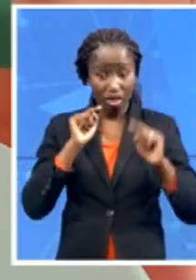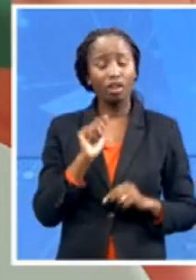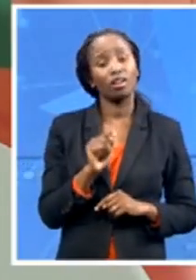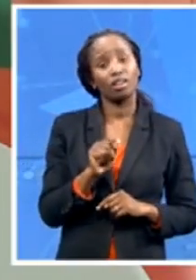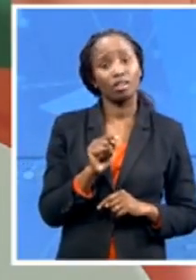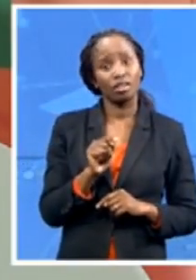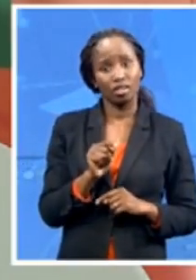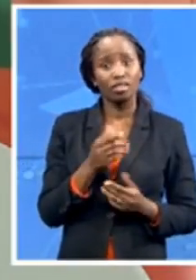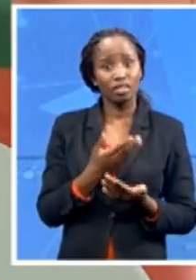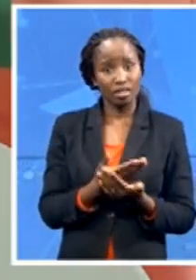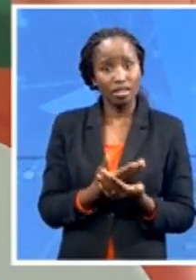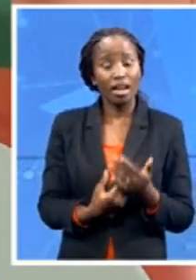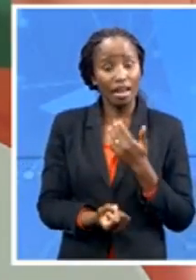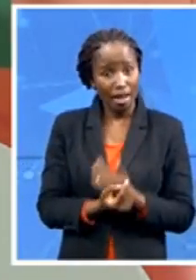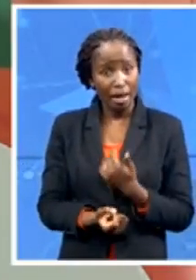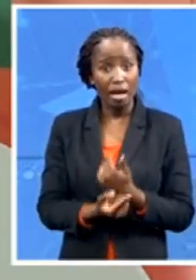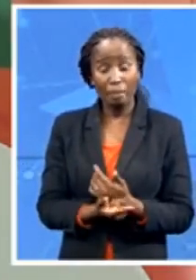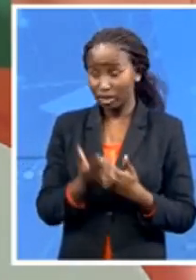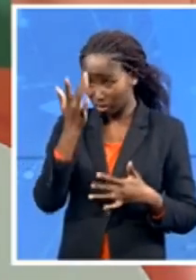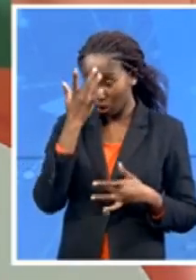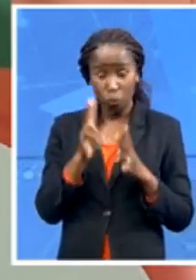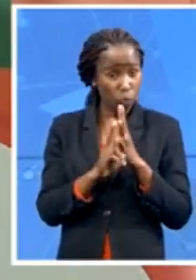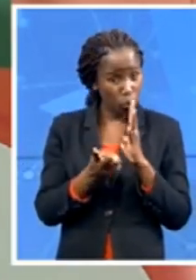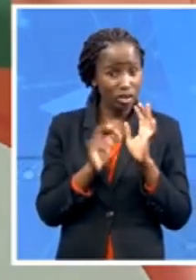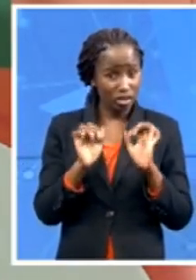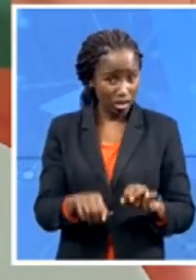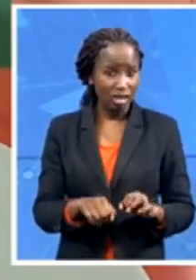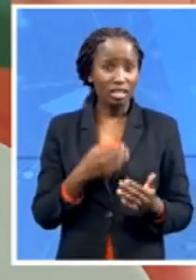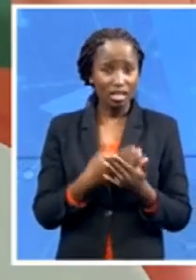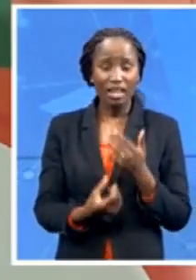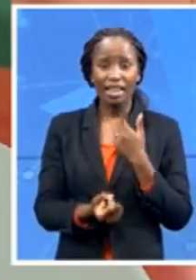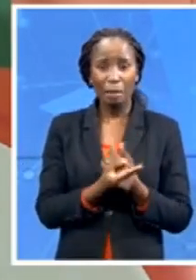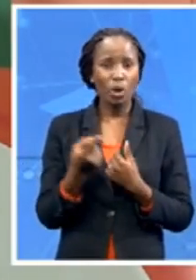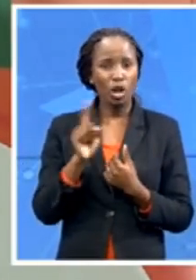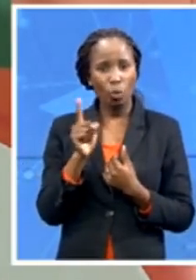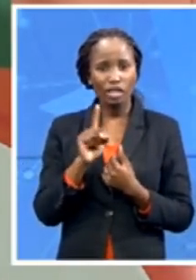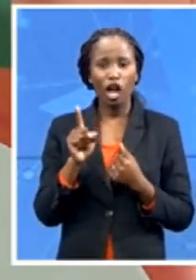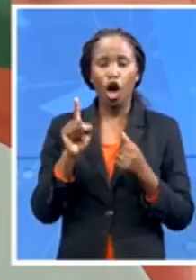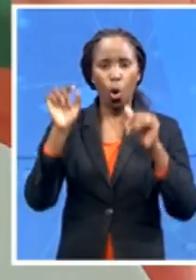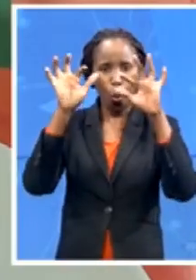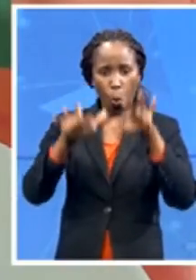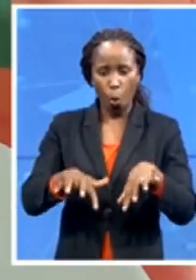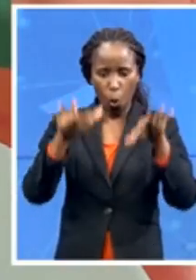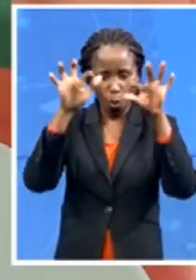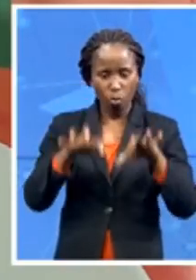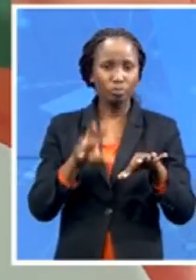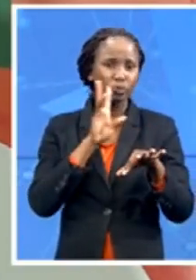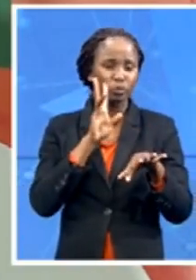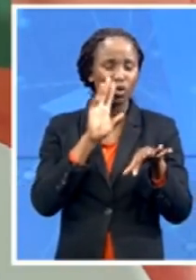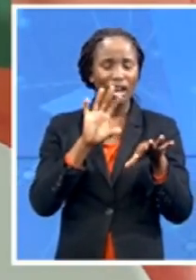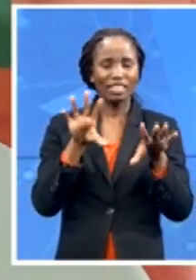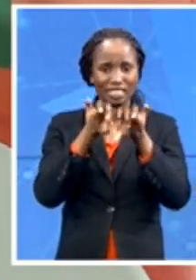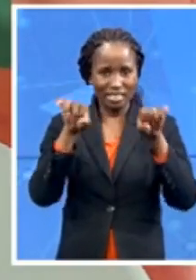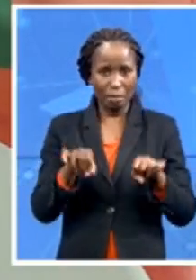it affects stormwater system that causes flooding, and our environment and